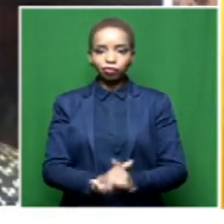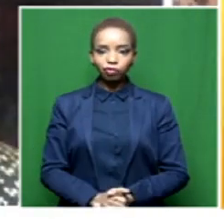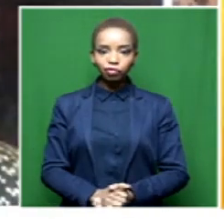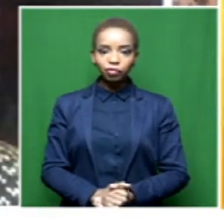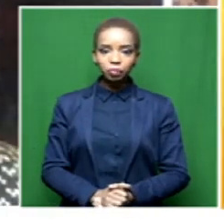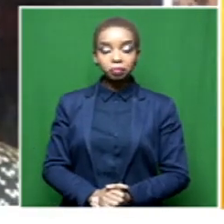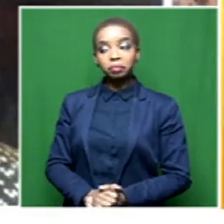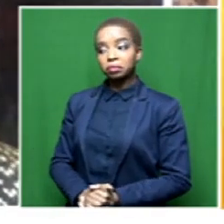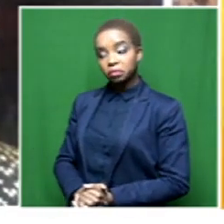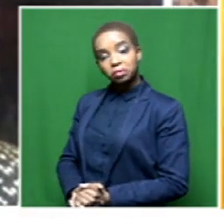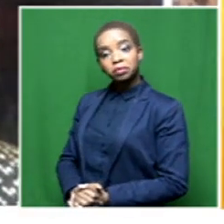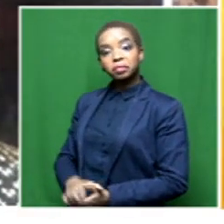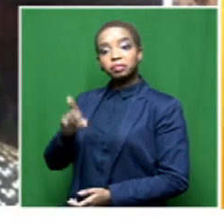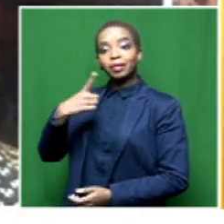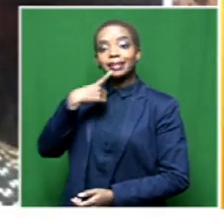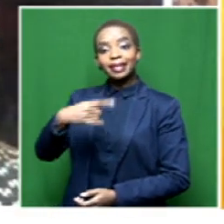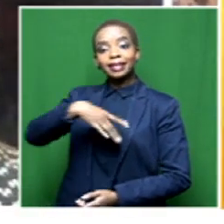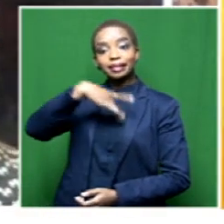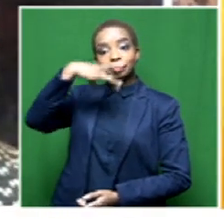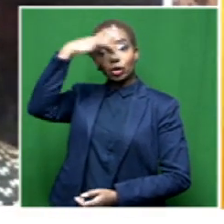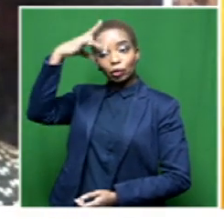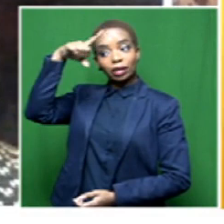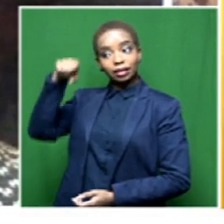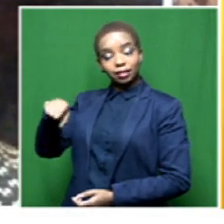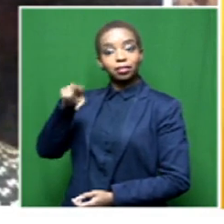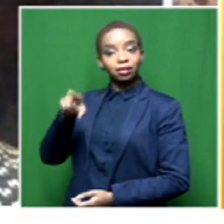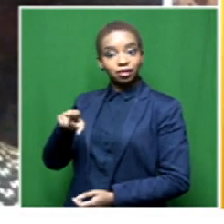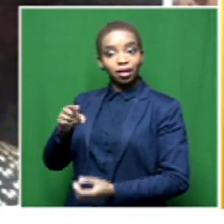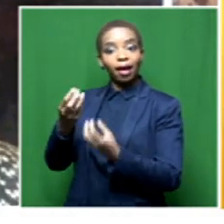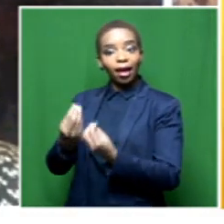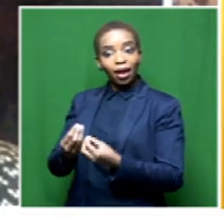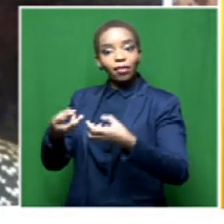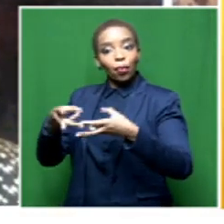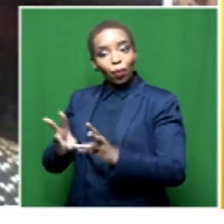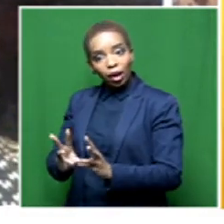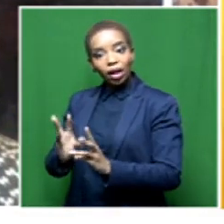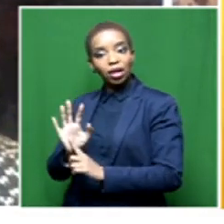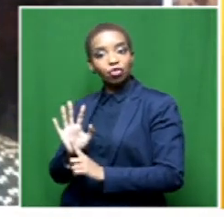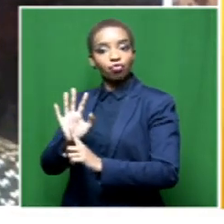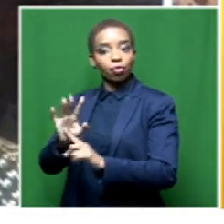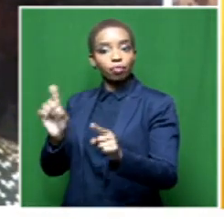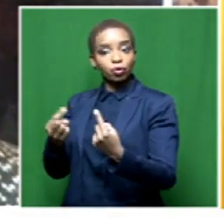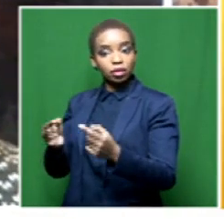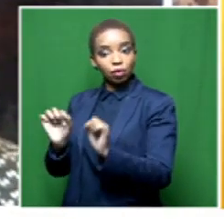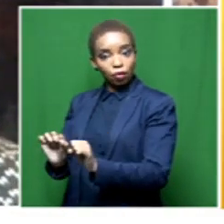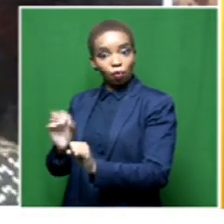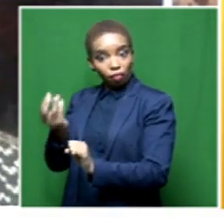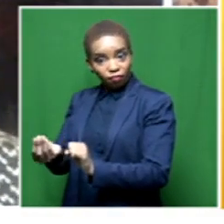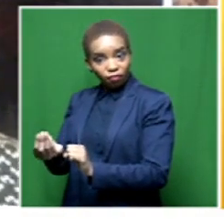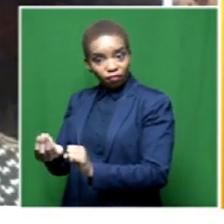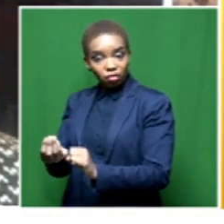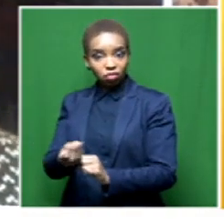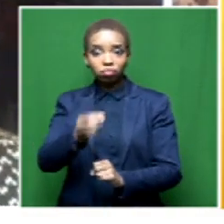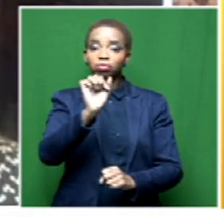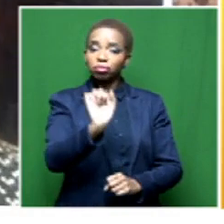Is your spirituality, as you say, reflected in any sense in your music? Yes, it is, because if you listen